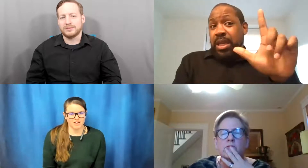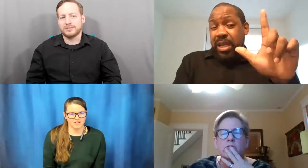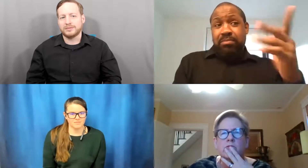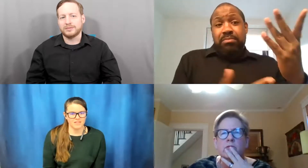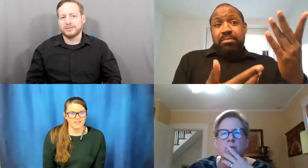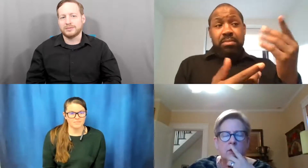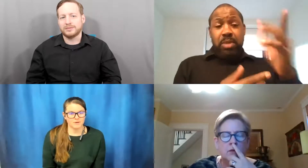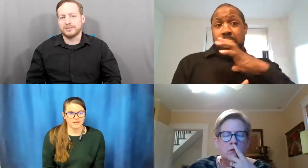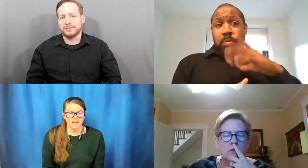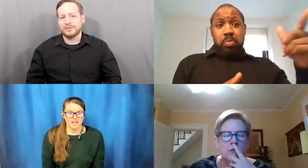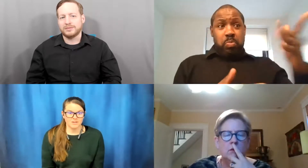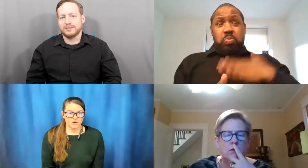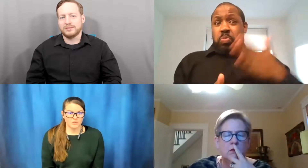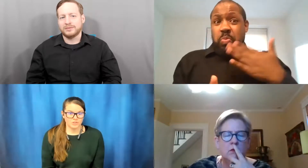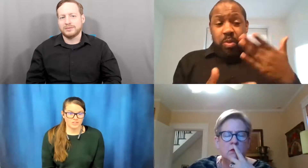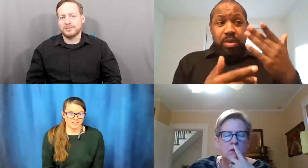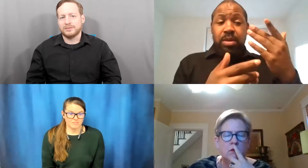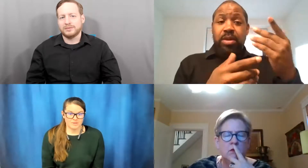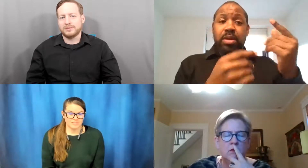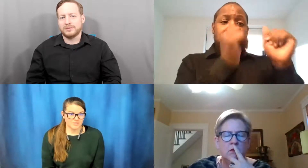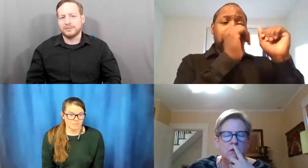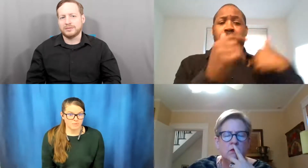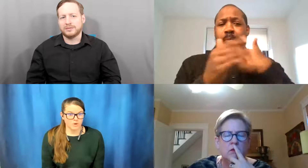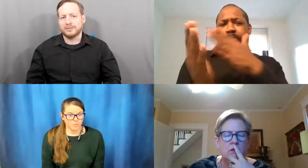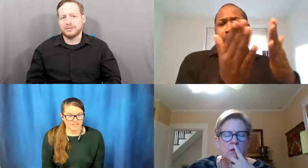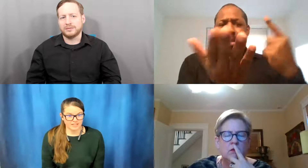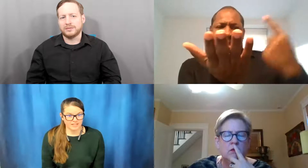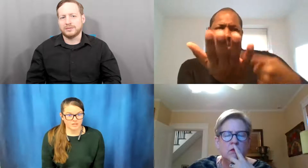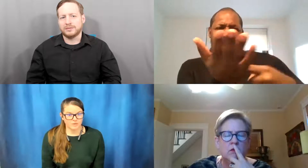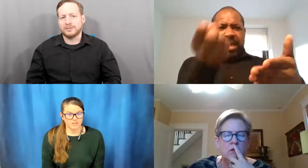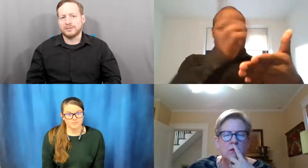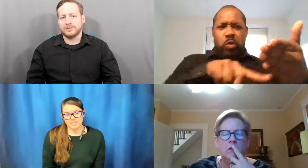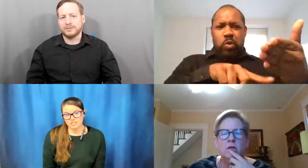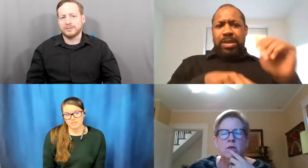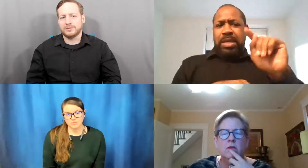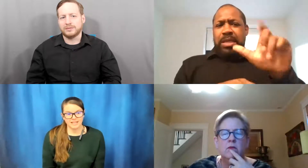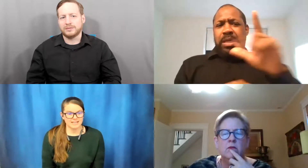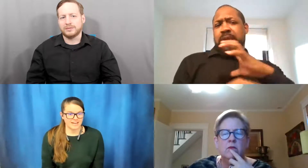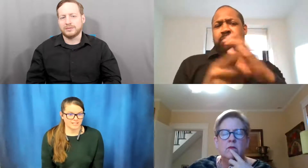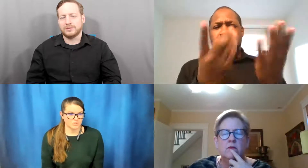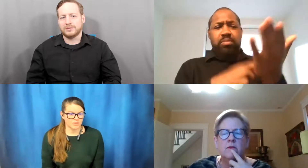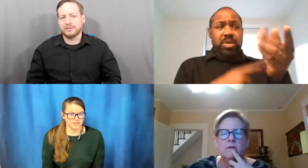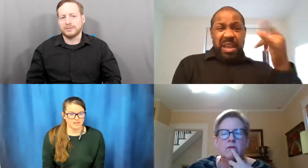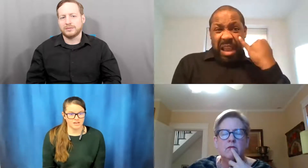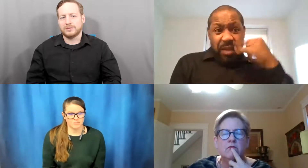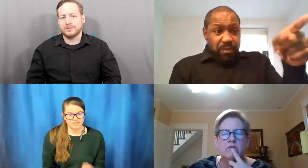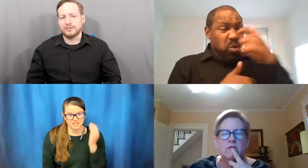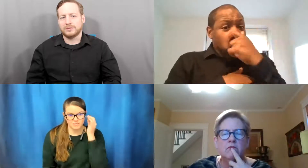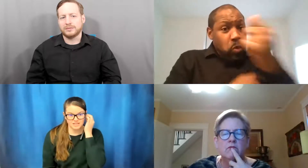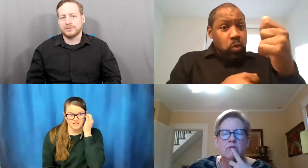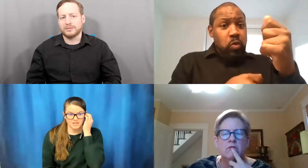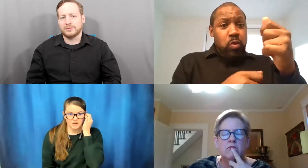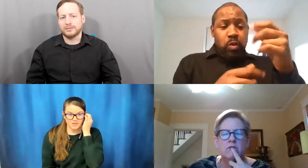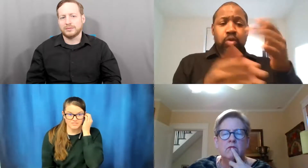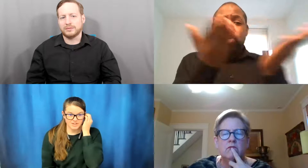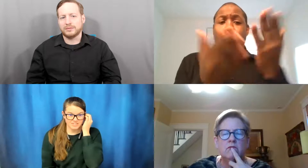for that, but looking, if some people are willing, we could potentially plan next week at the